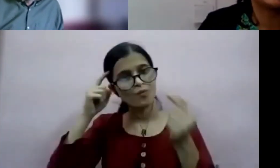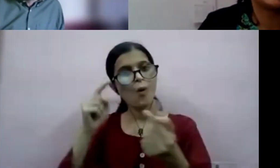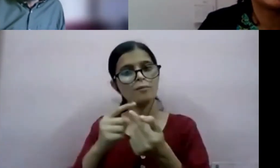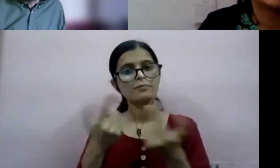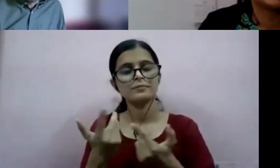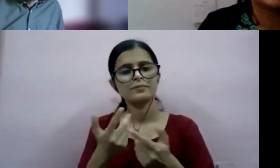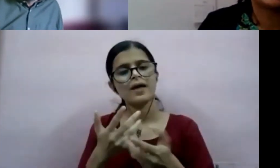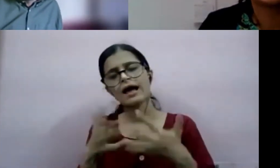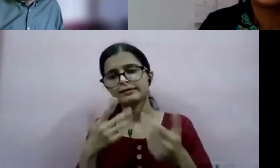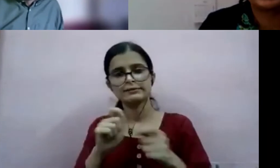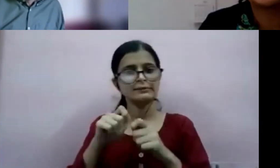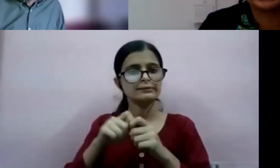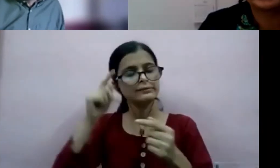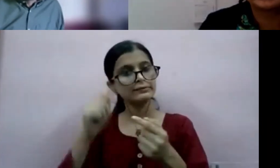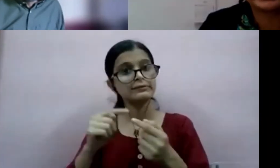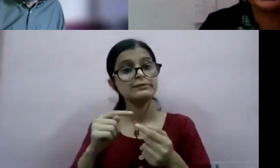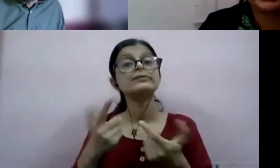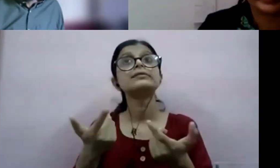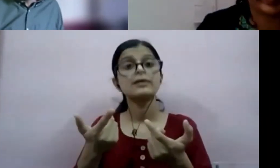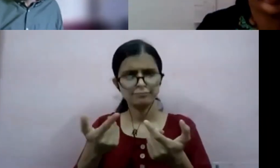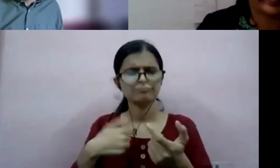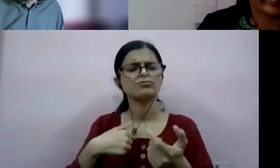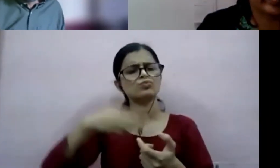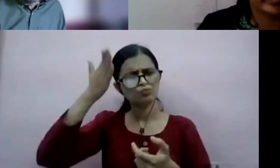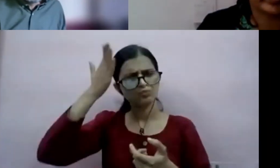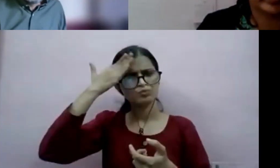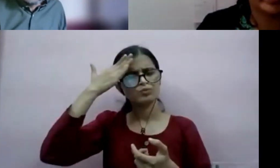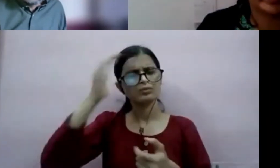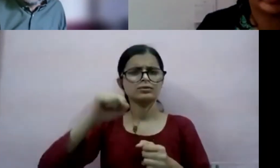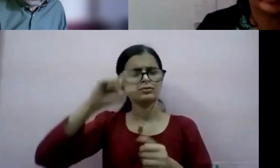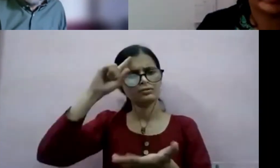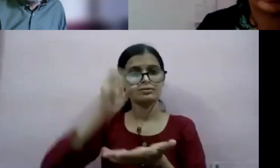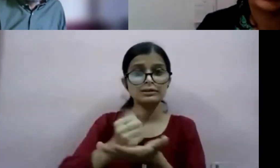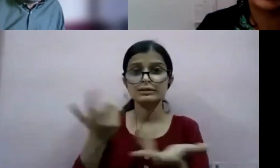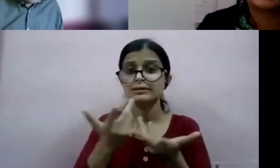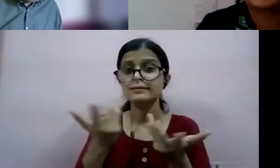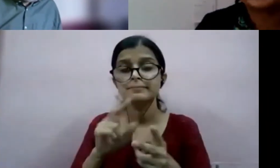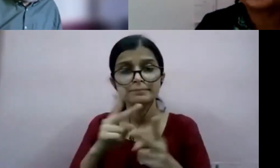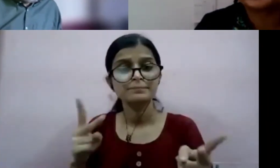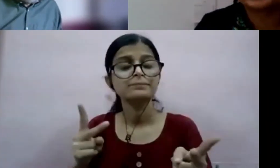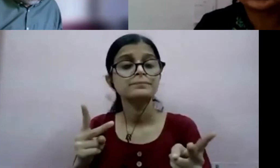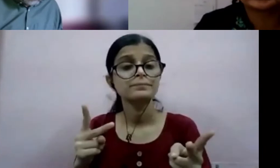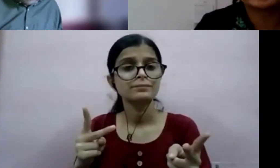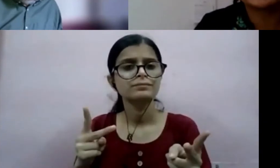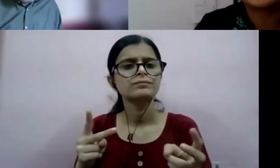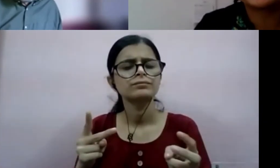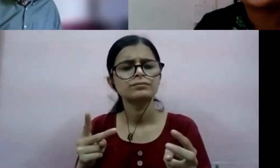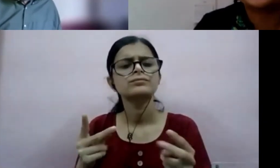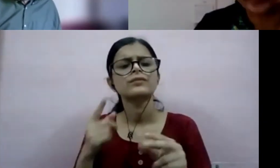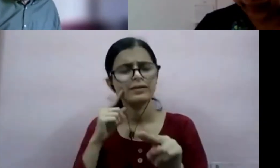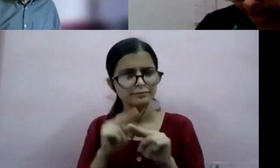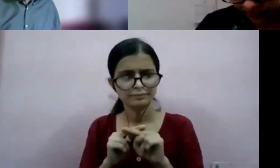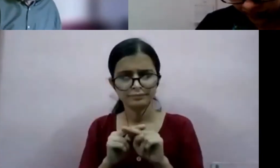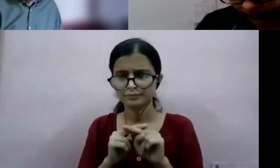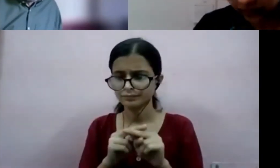any work we do. We have to acknowledge our own position, and I think that how would I do when